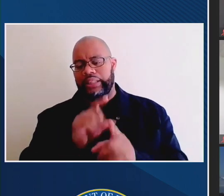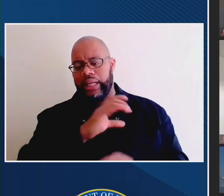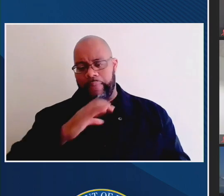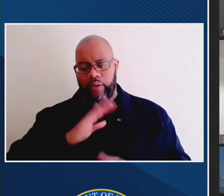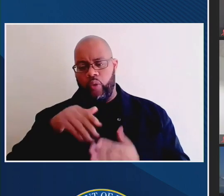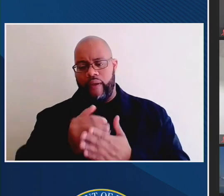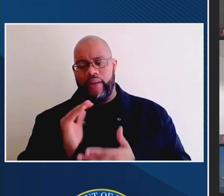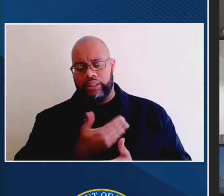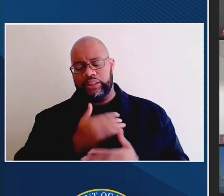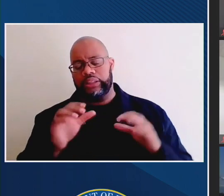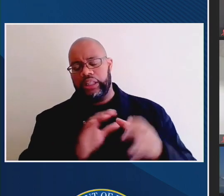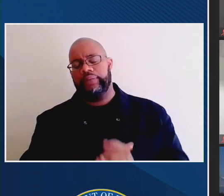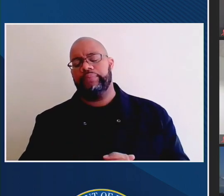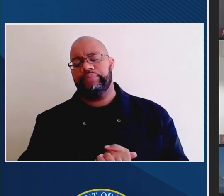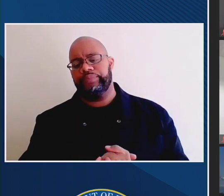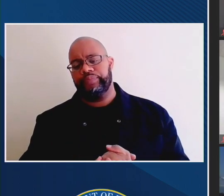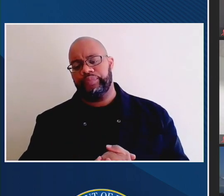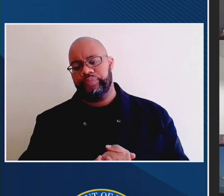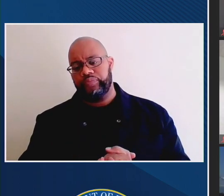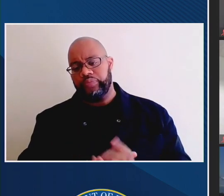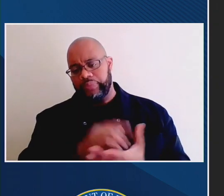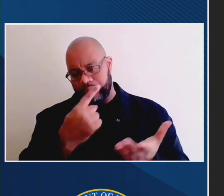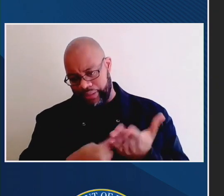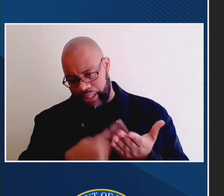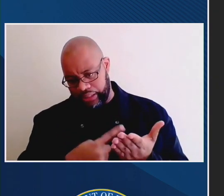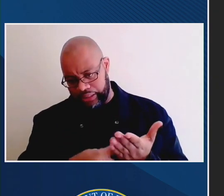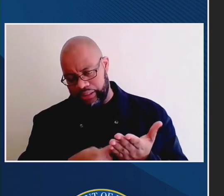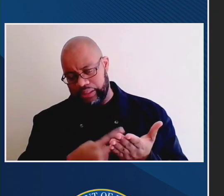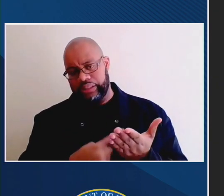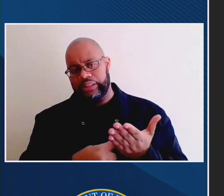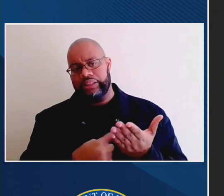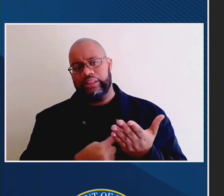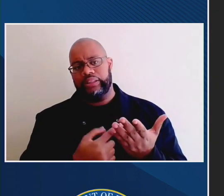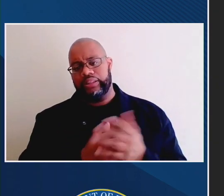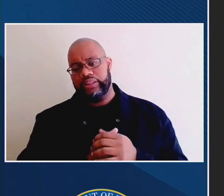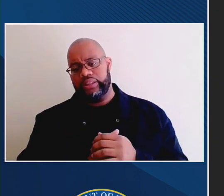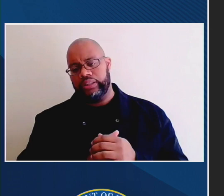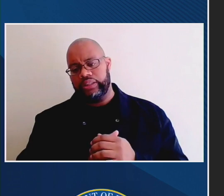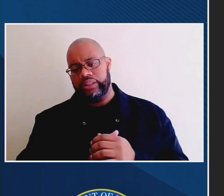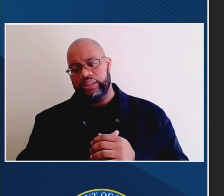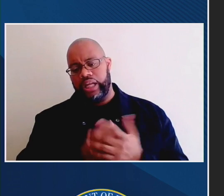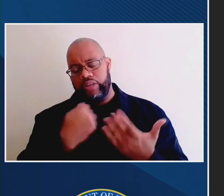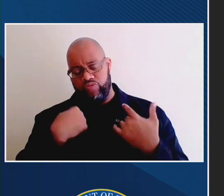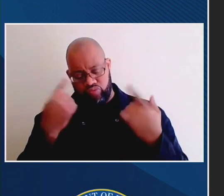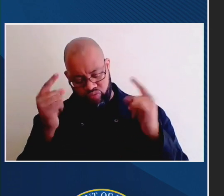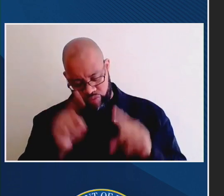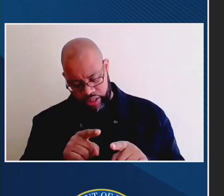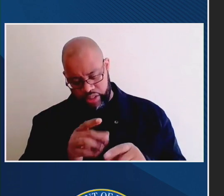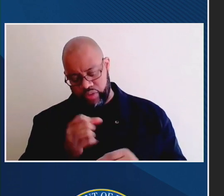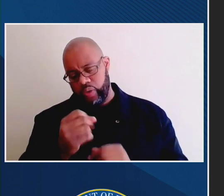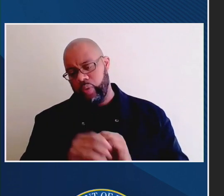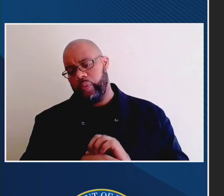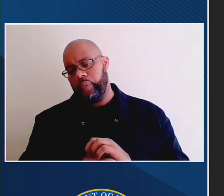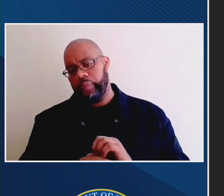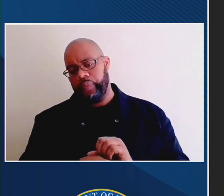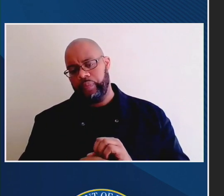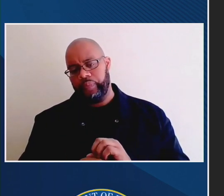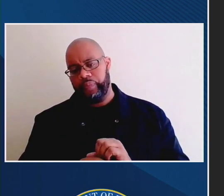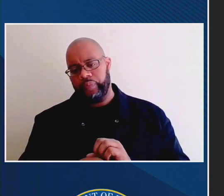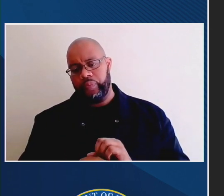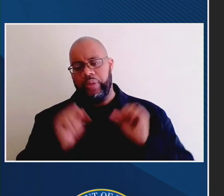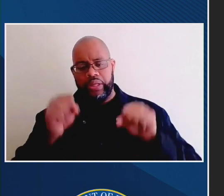did, discuss and worked on this, and agreed. So, I mean, yeah, we could go